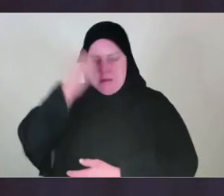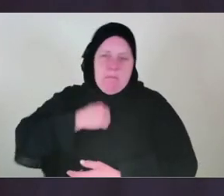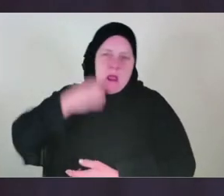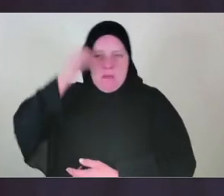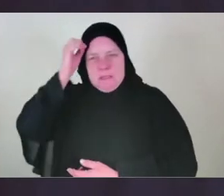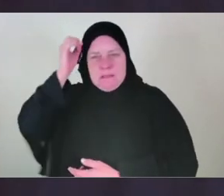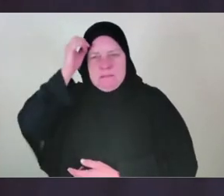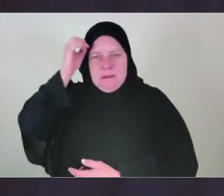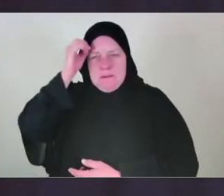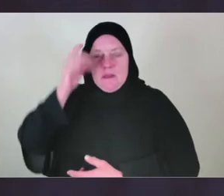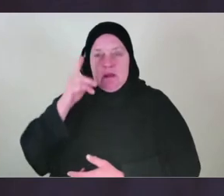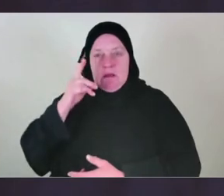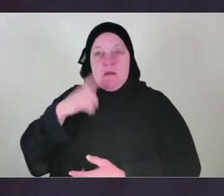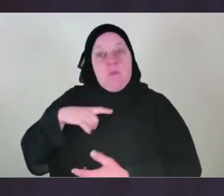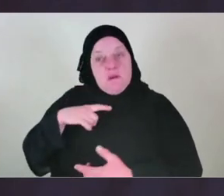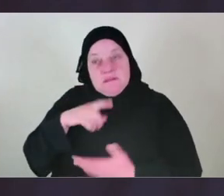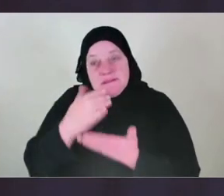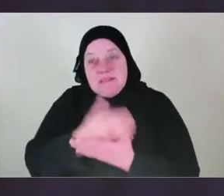Back then,